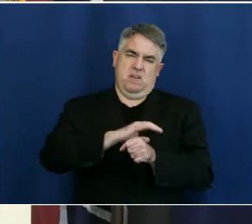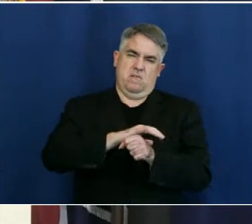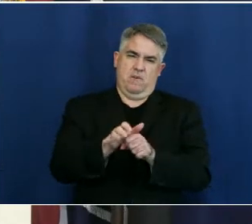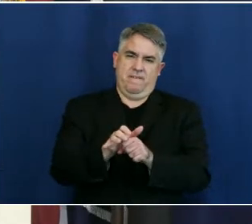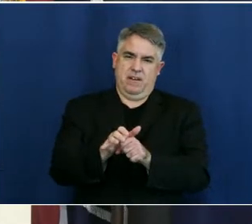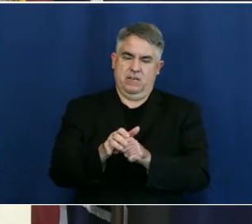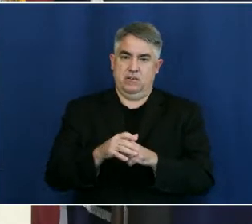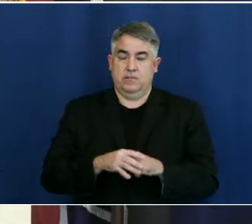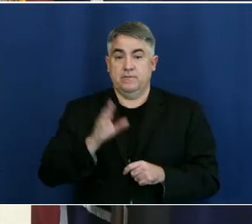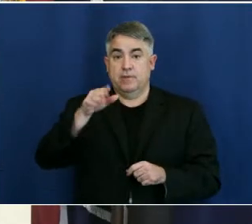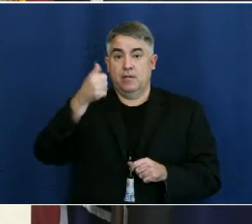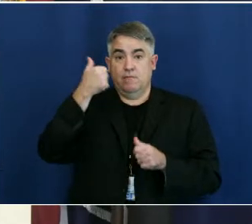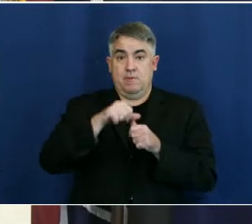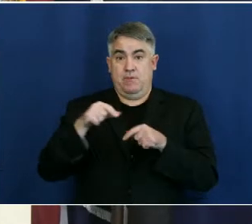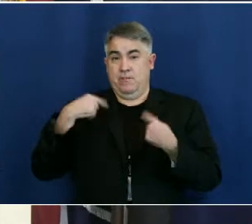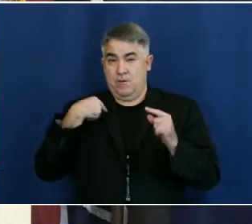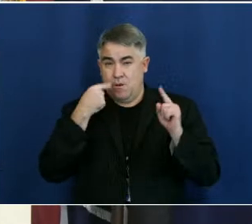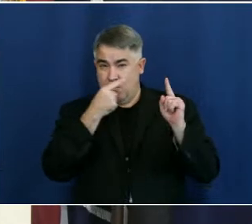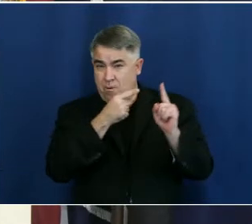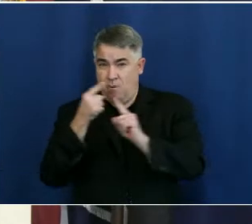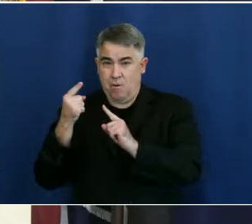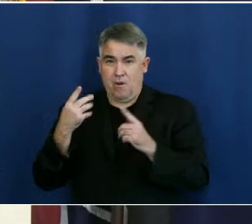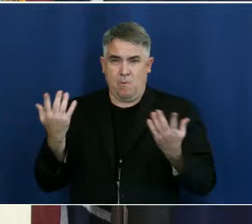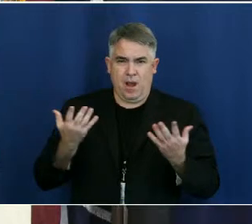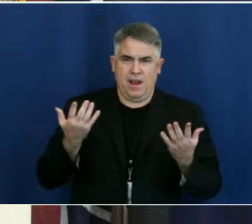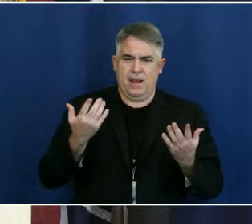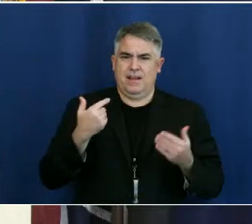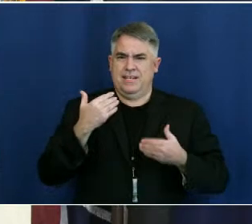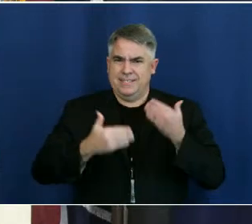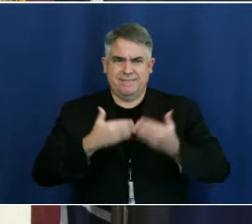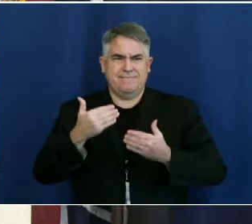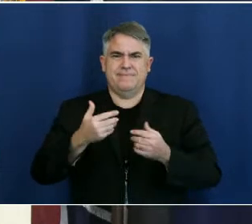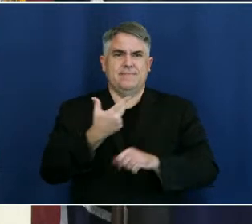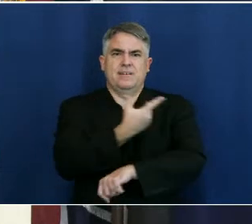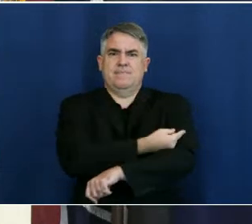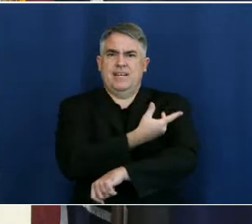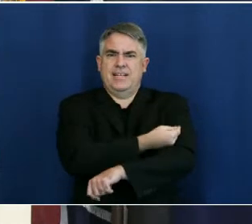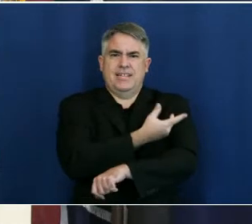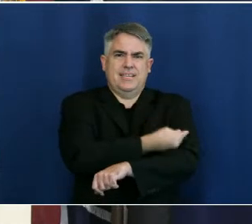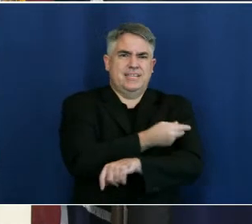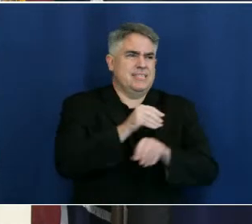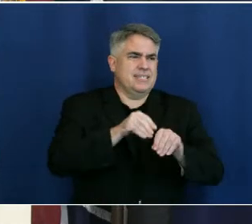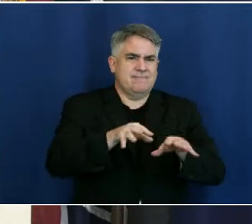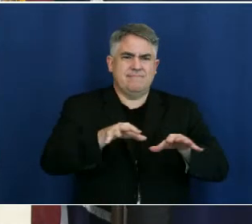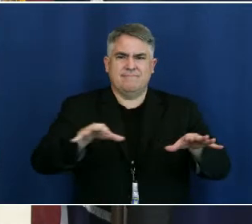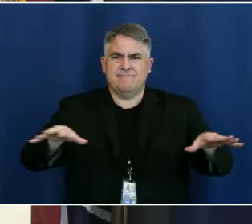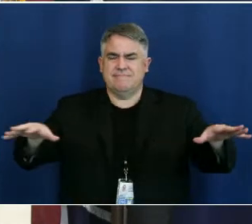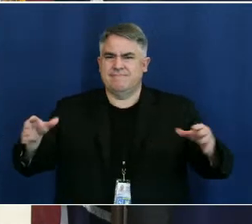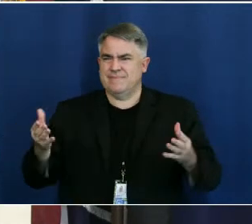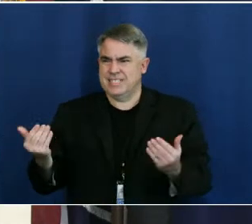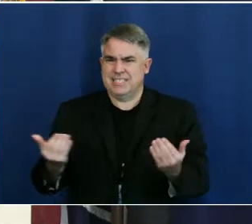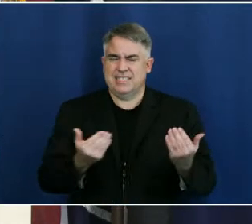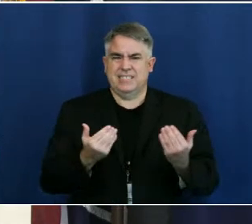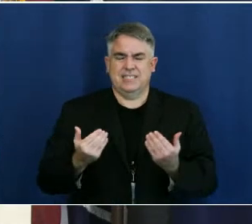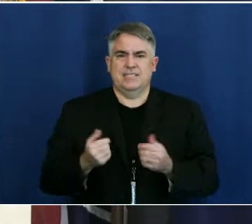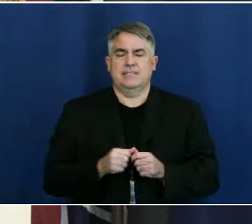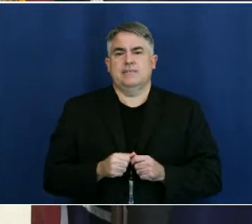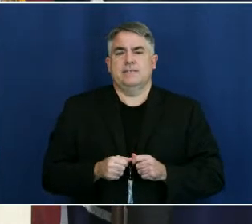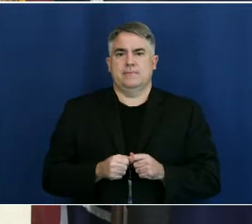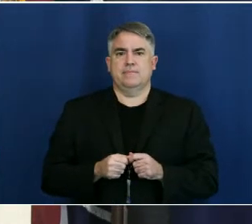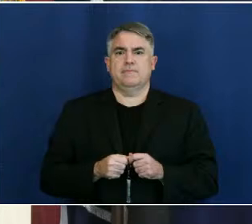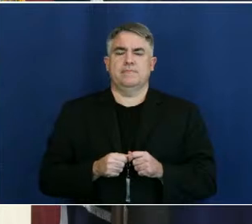move with speed. We set a goal to, as quickly as possible, administer as many vaccines as we